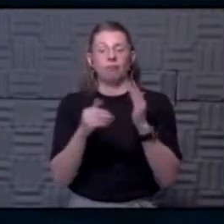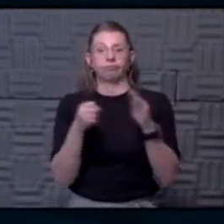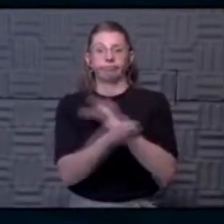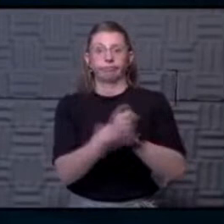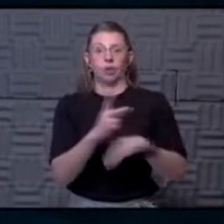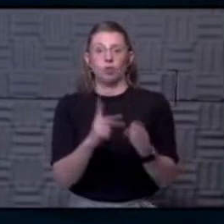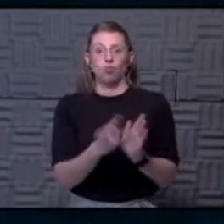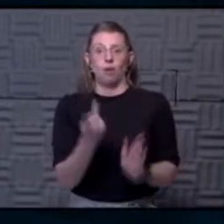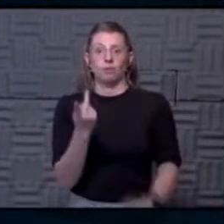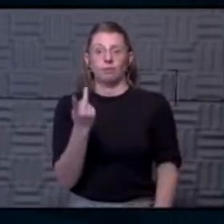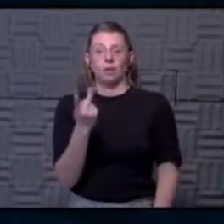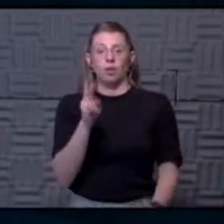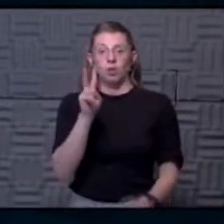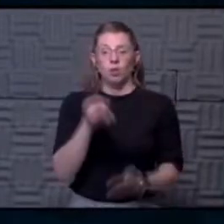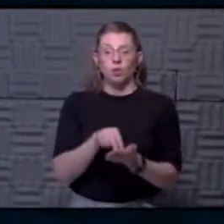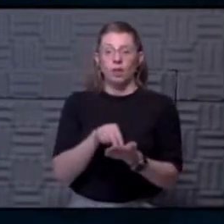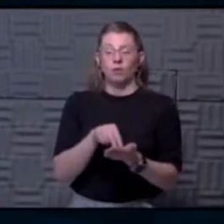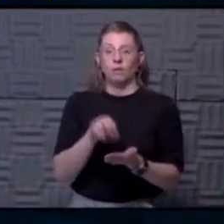so